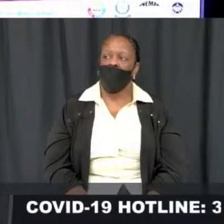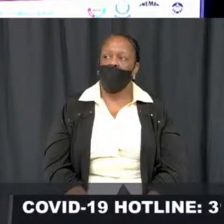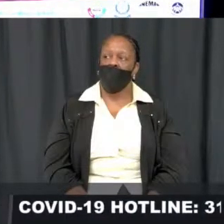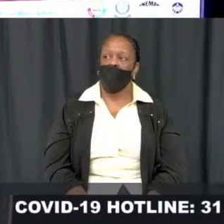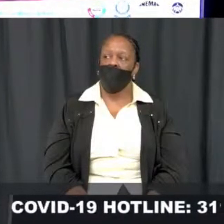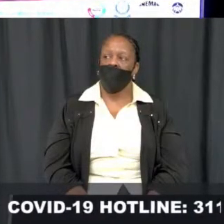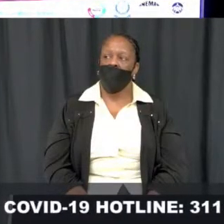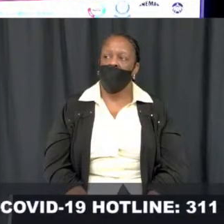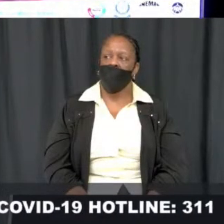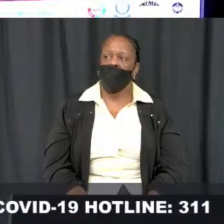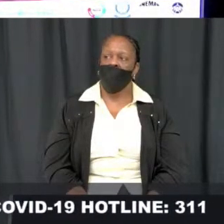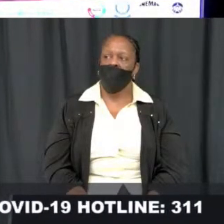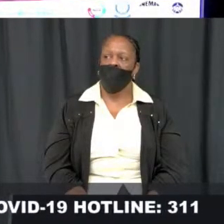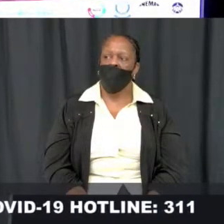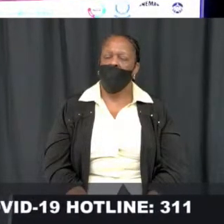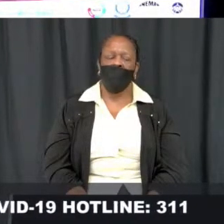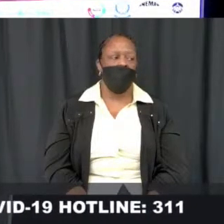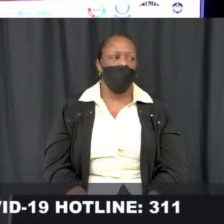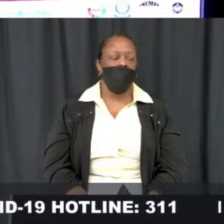example?